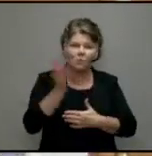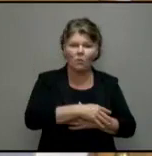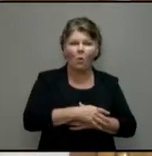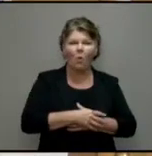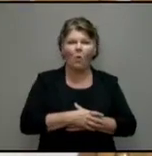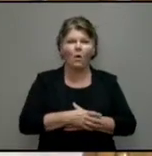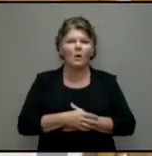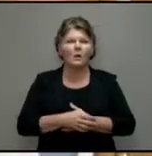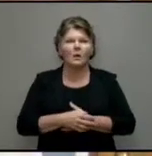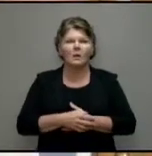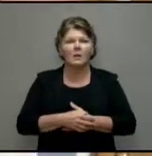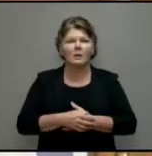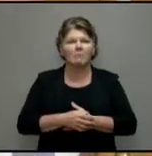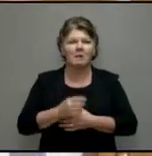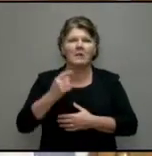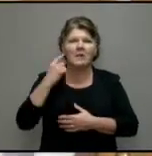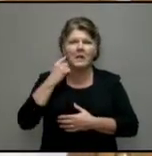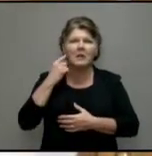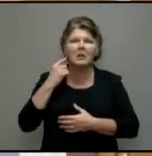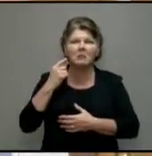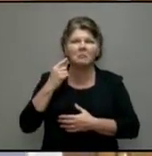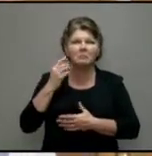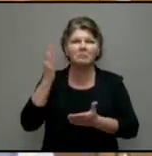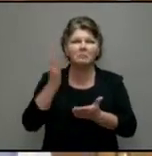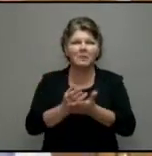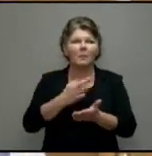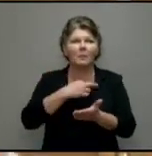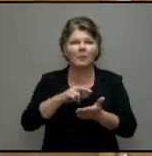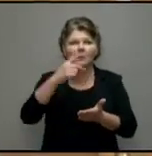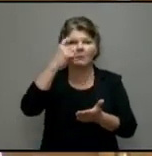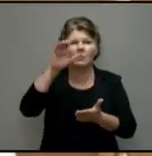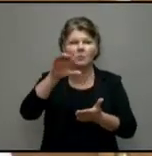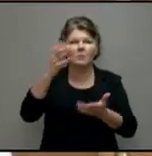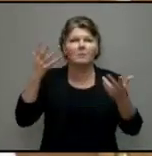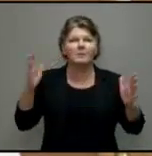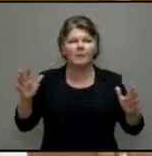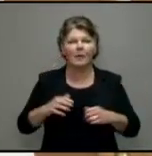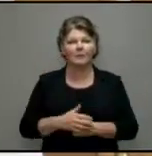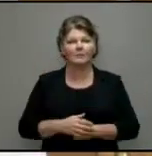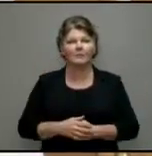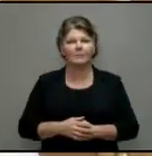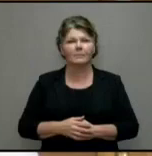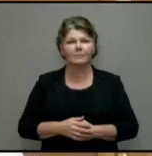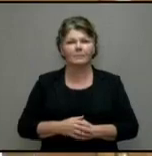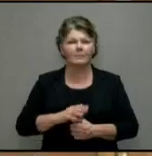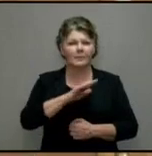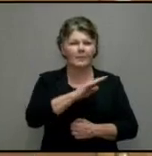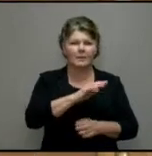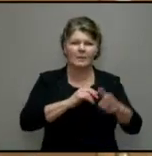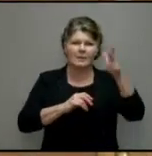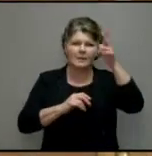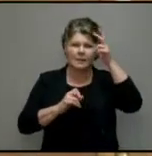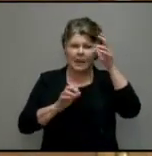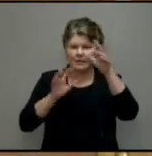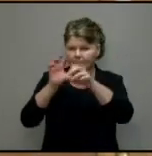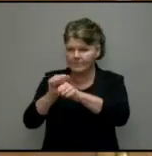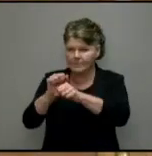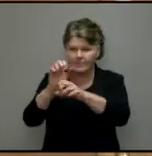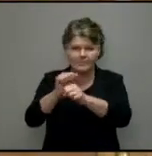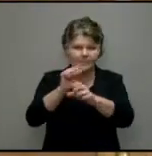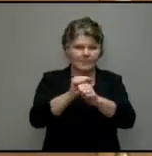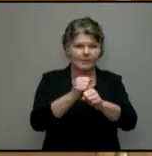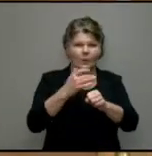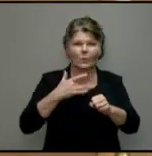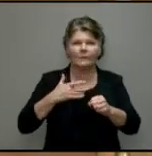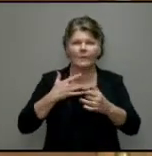you can stop being religious now because Christmas is over. His attacks can make us depressed. He'd revel at the chance